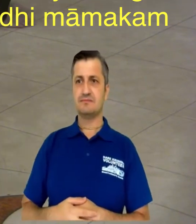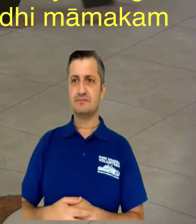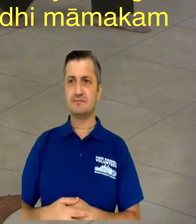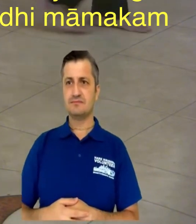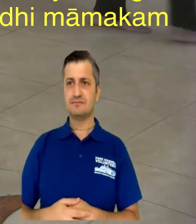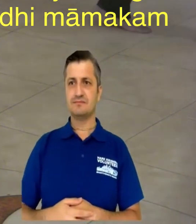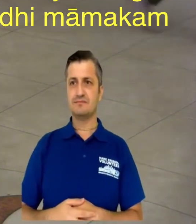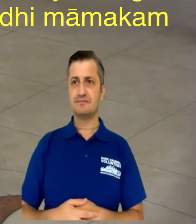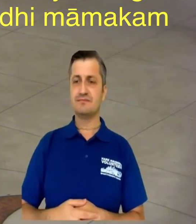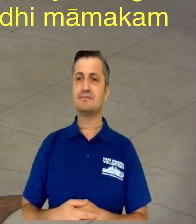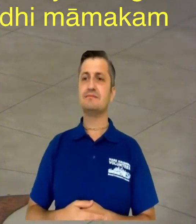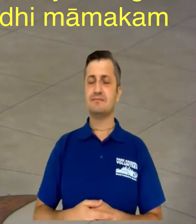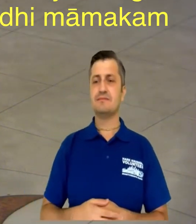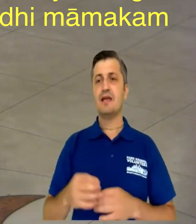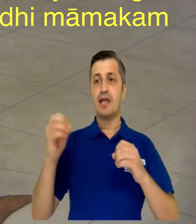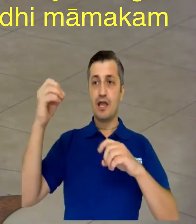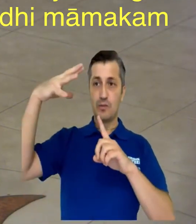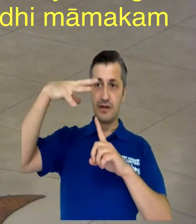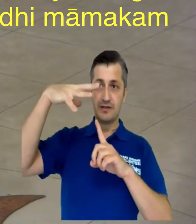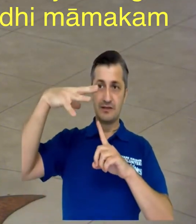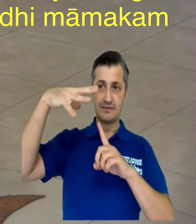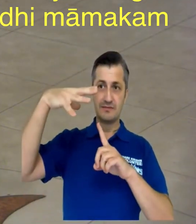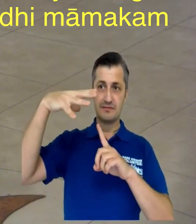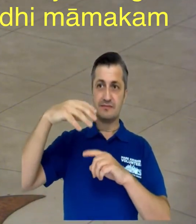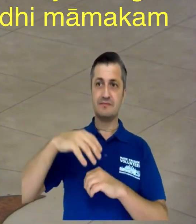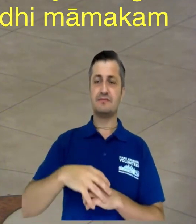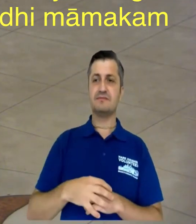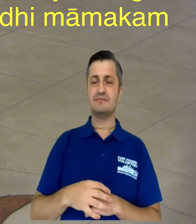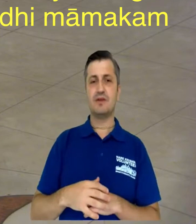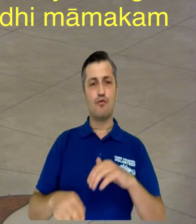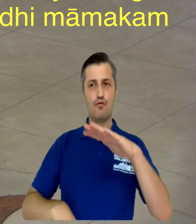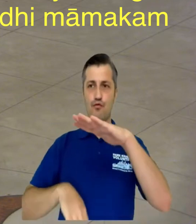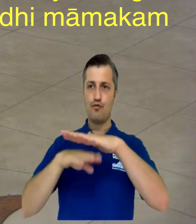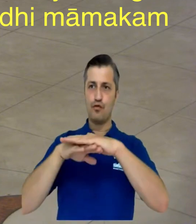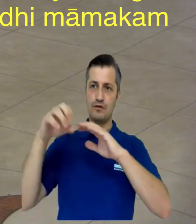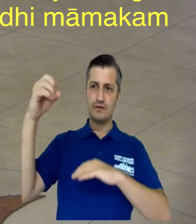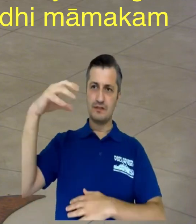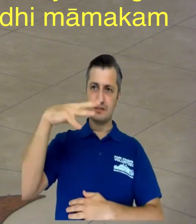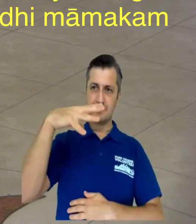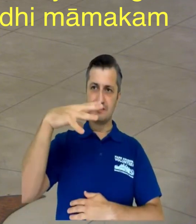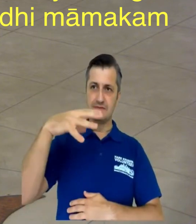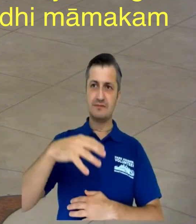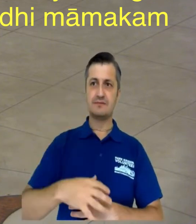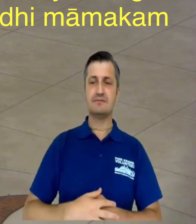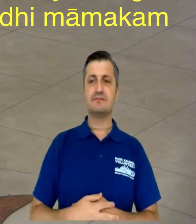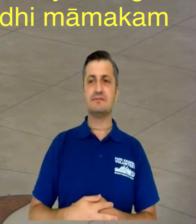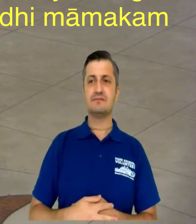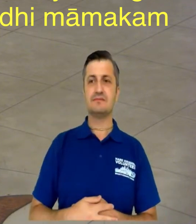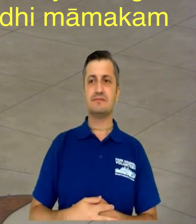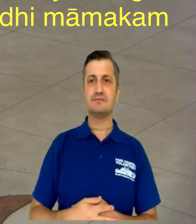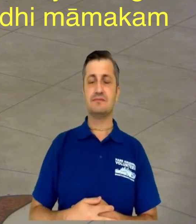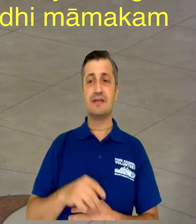illuminates, Akhilam, entirely, Yat, that